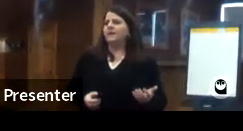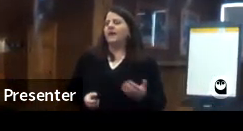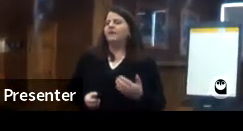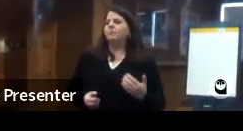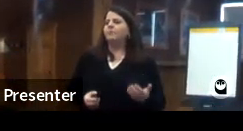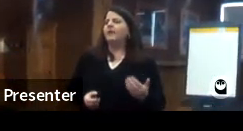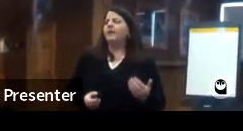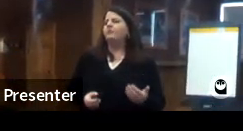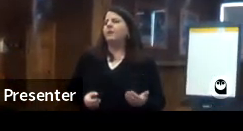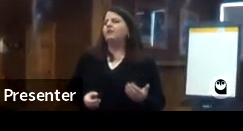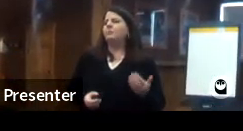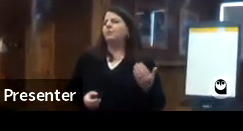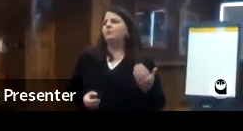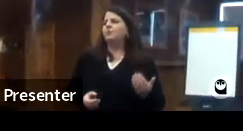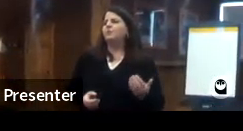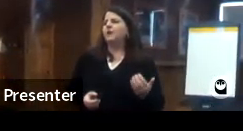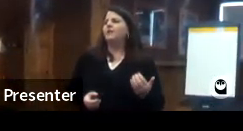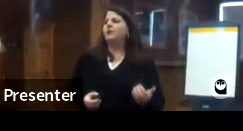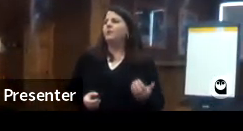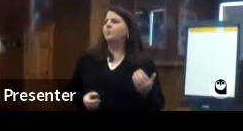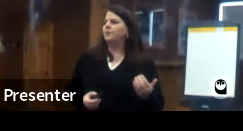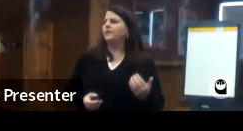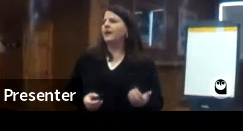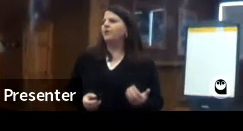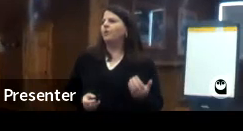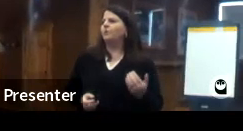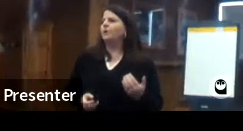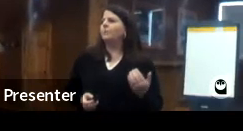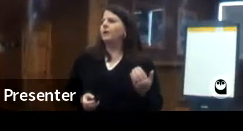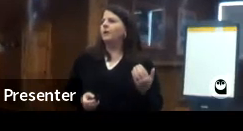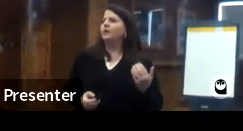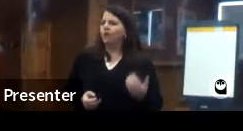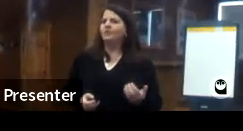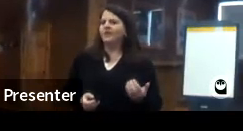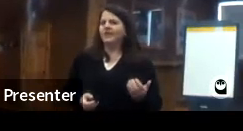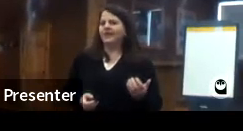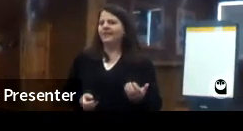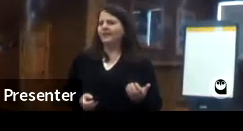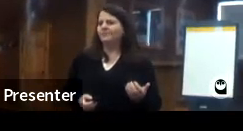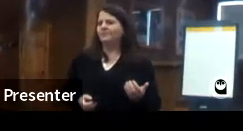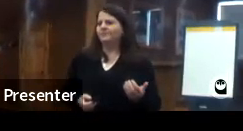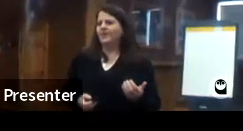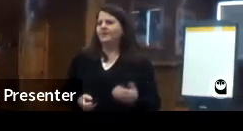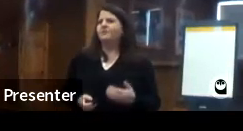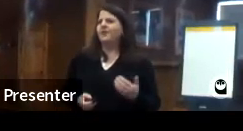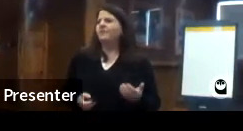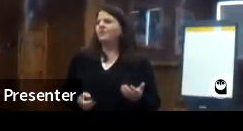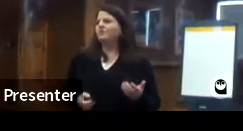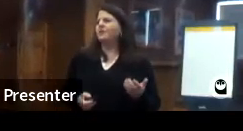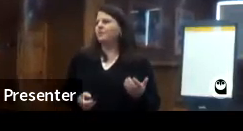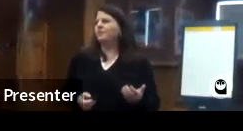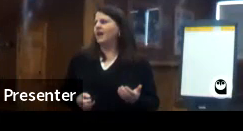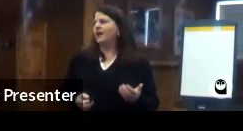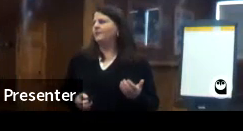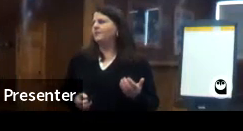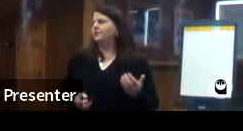an advocate and you're providing information about abuse and there are other people in that courtroom, you're also educating them. You never